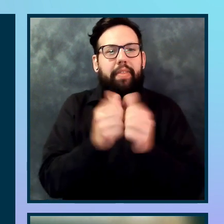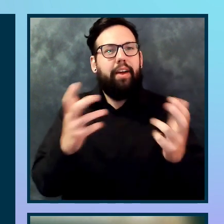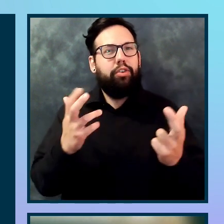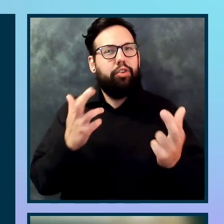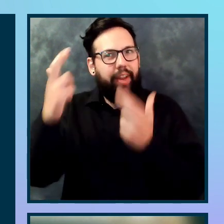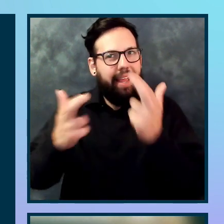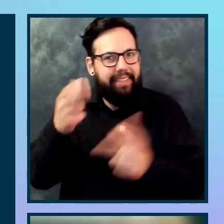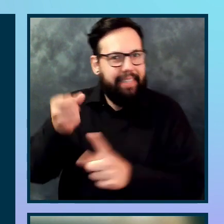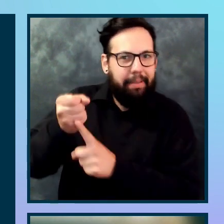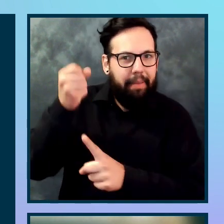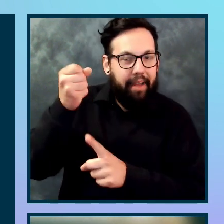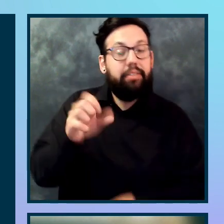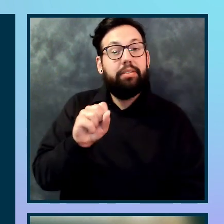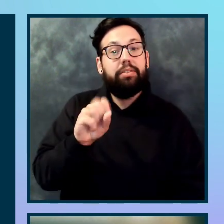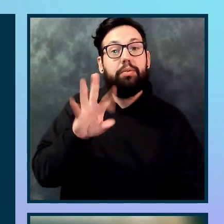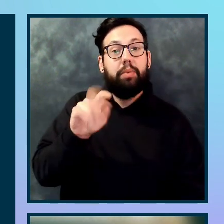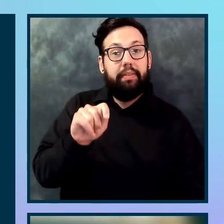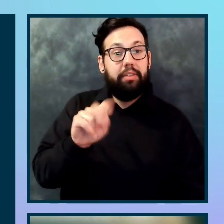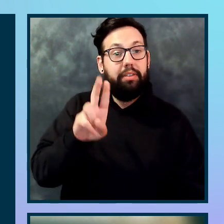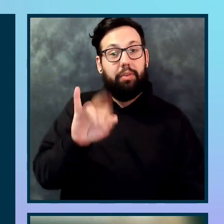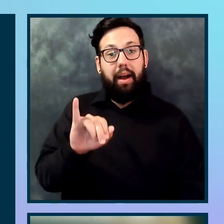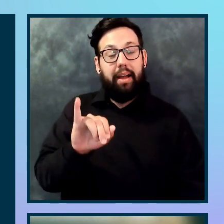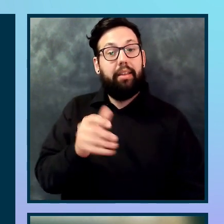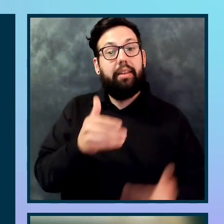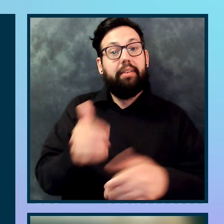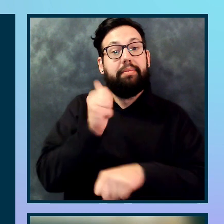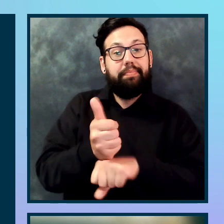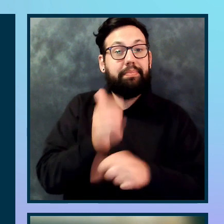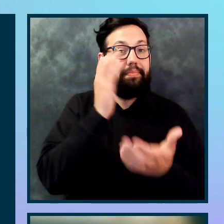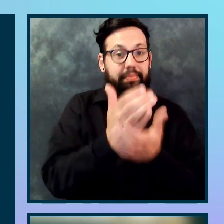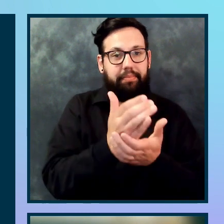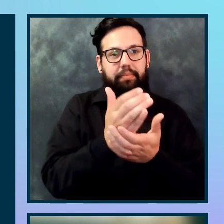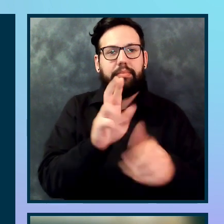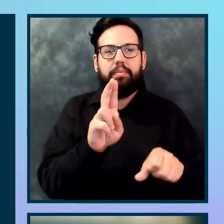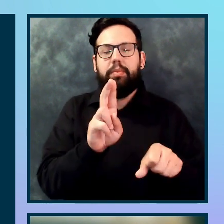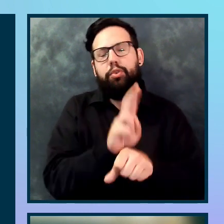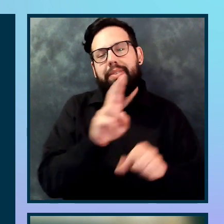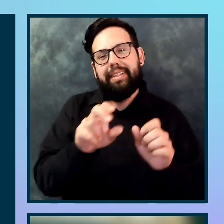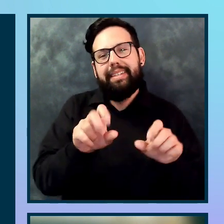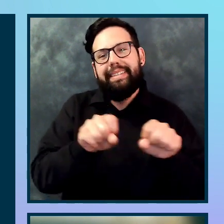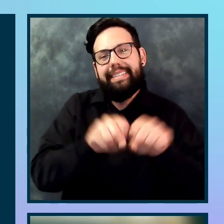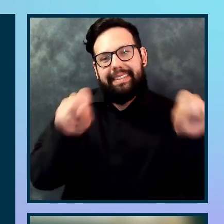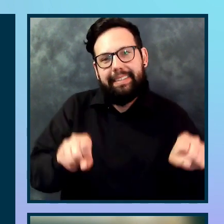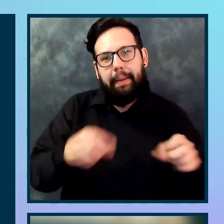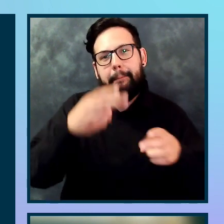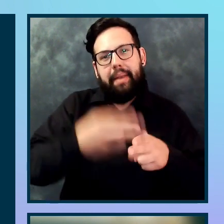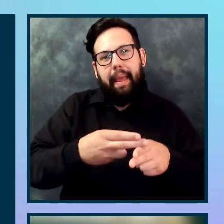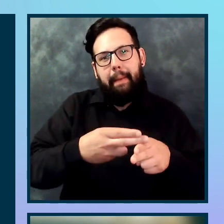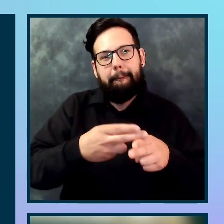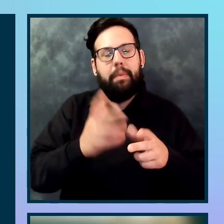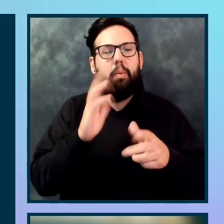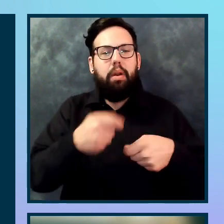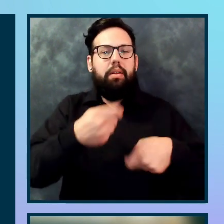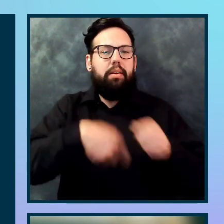there's an option to create an image using a system name initializer, where you would pass in the name of an SF symbol